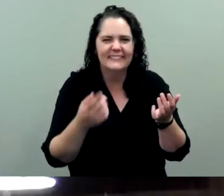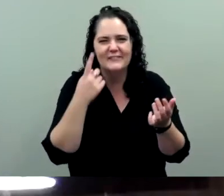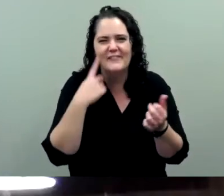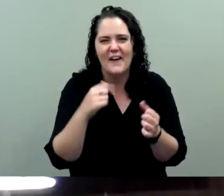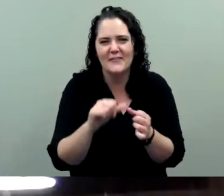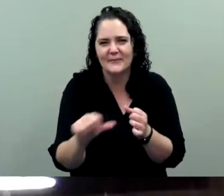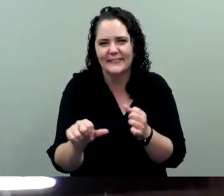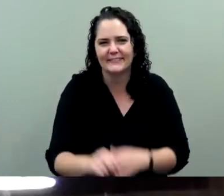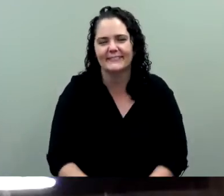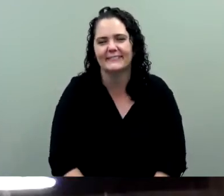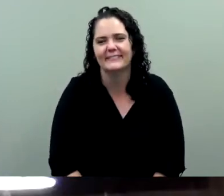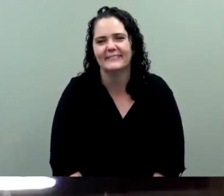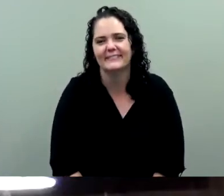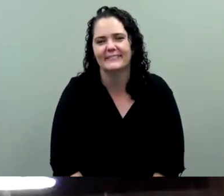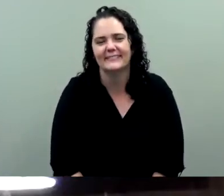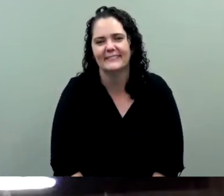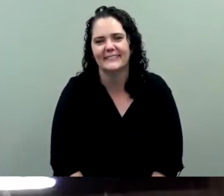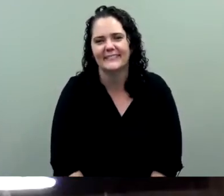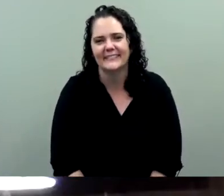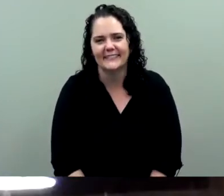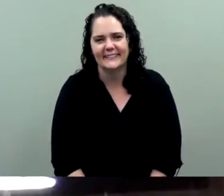All right, there we go.